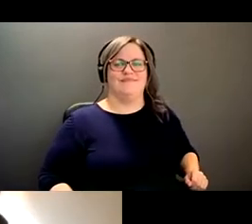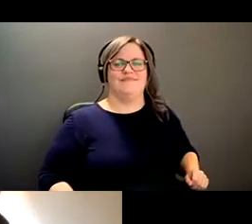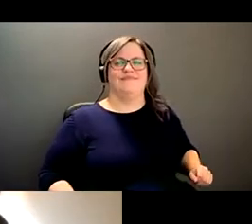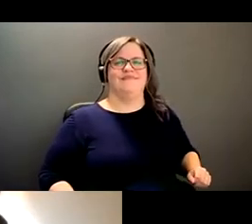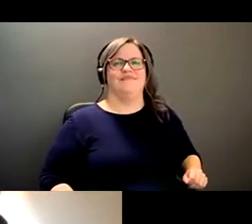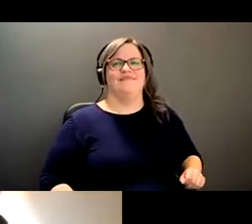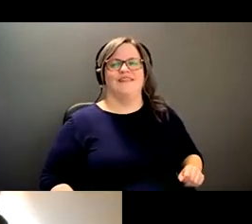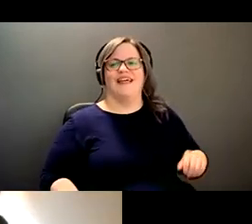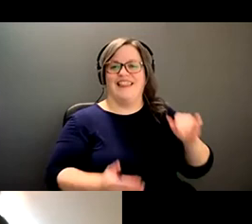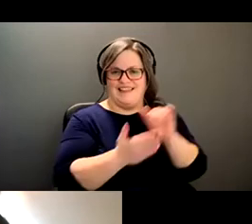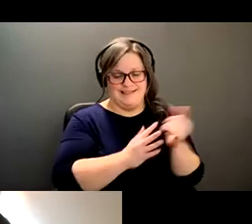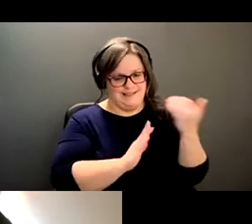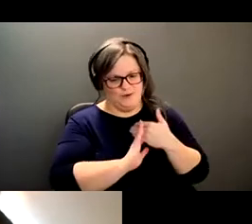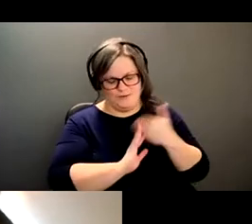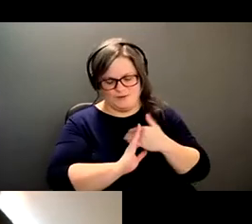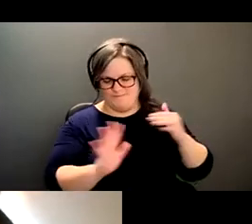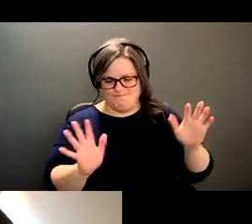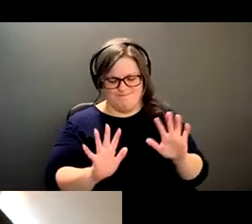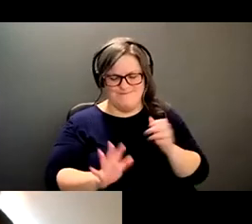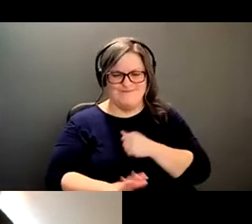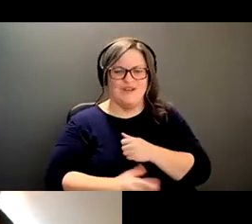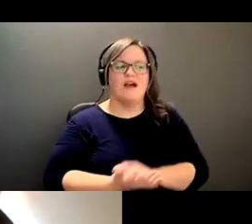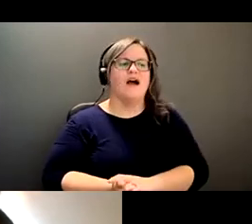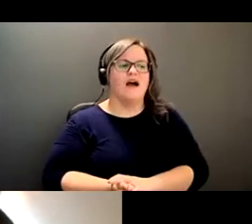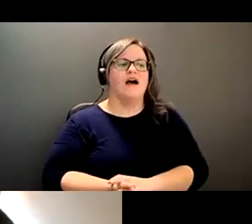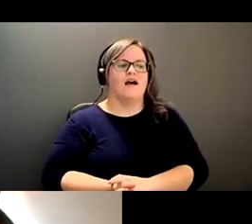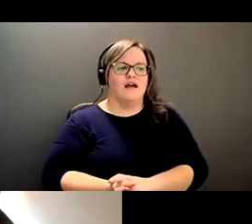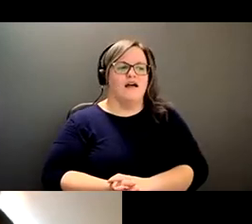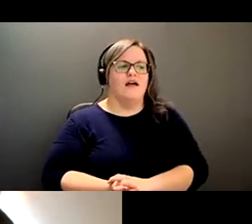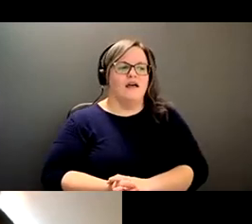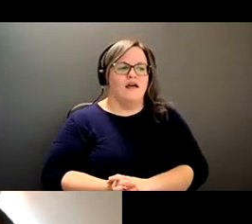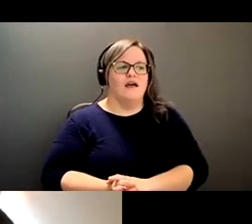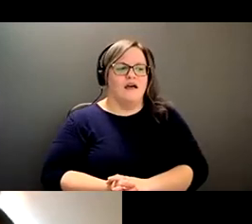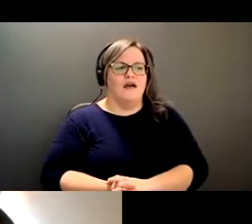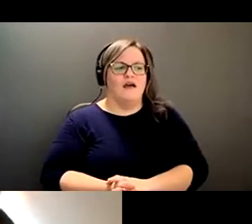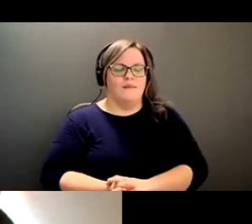That was an interruption. But yeah, no, I was saying it's like